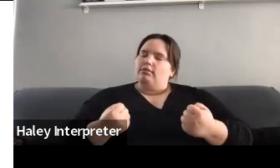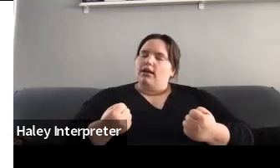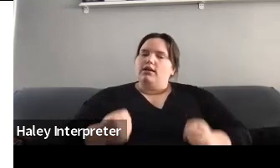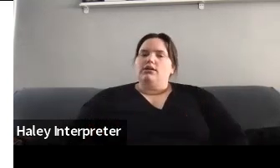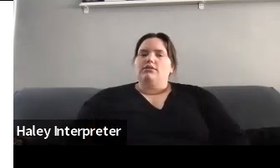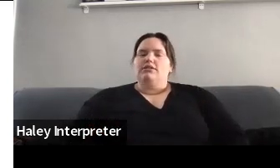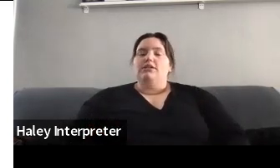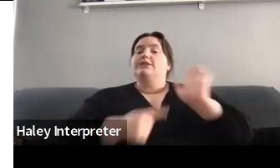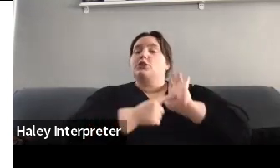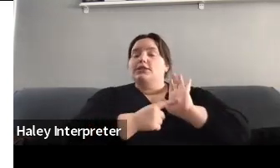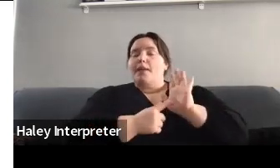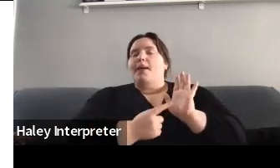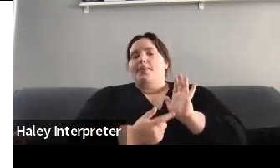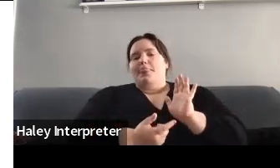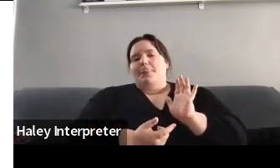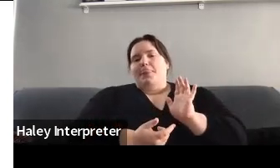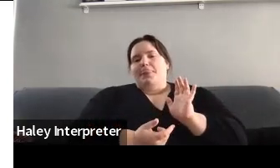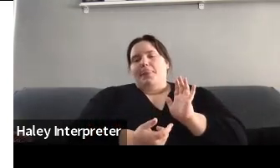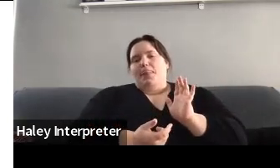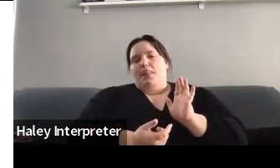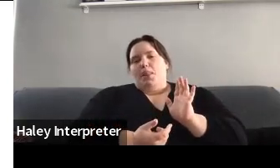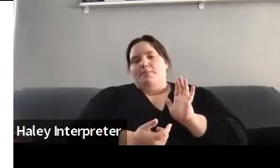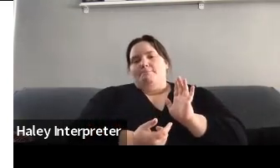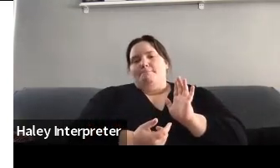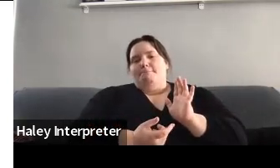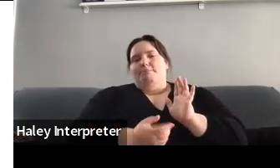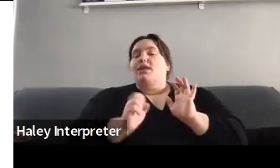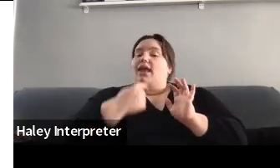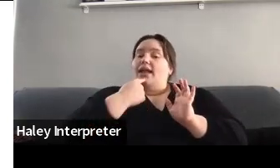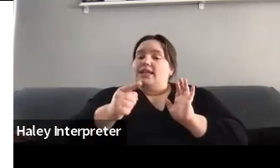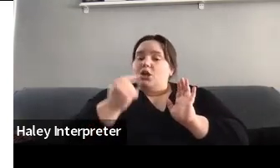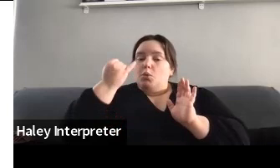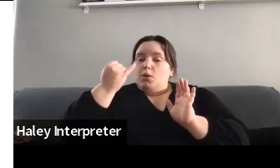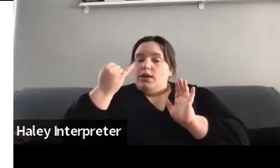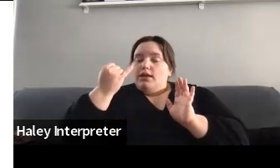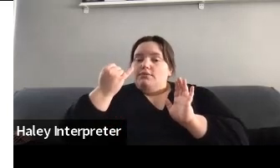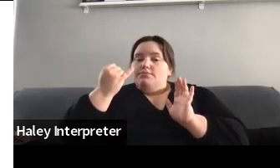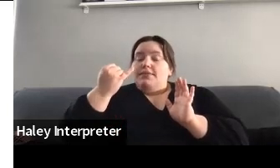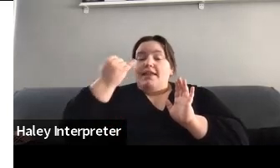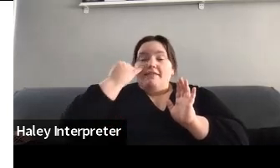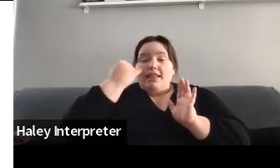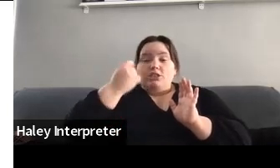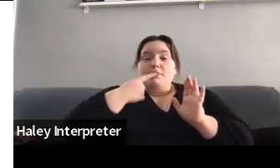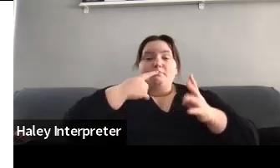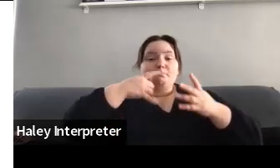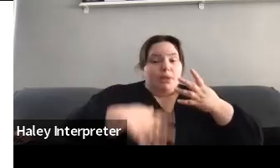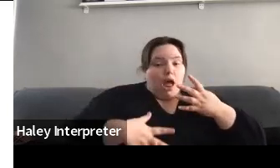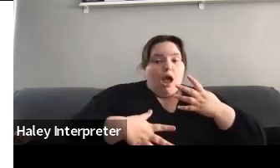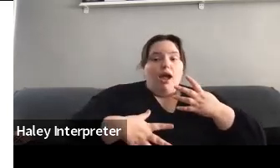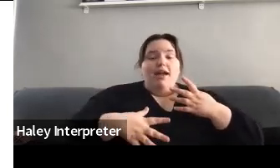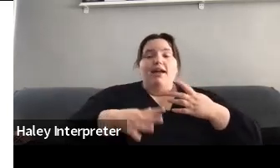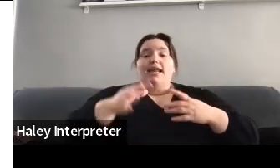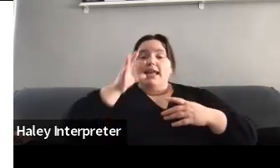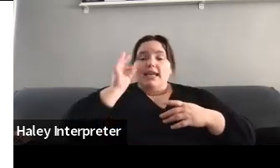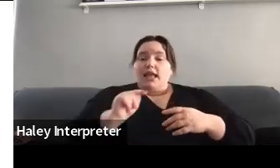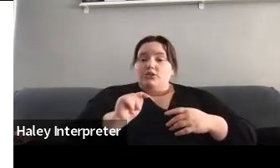for example, it can tell you whether there is blood in your cat's urine, if